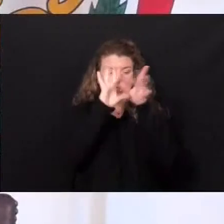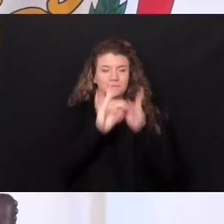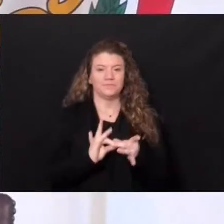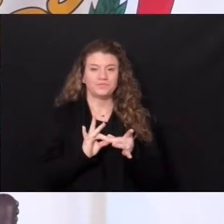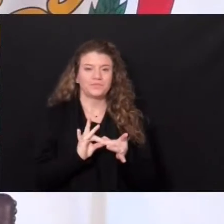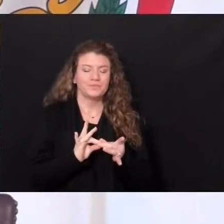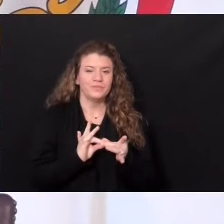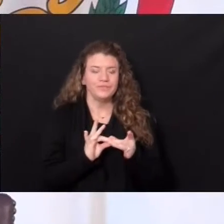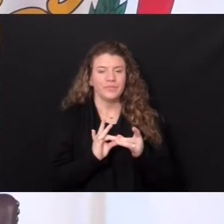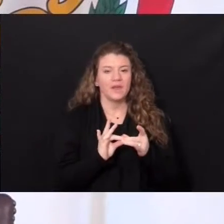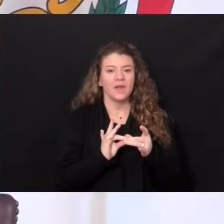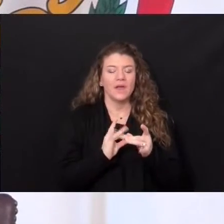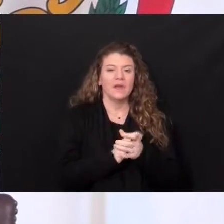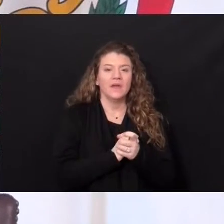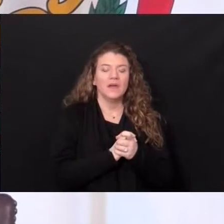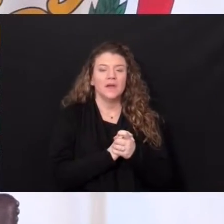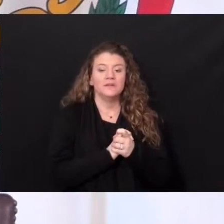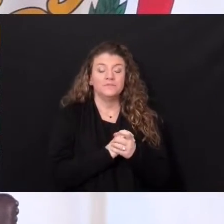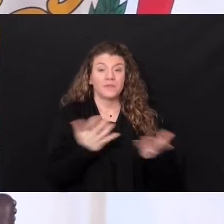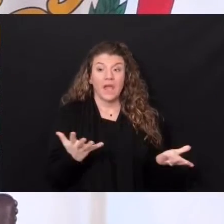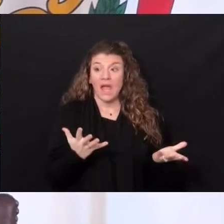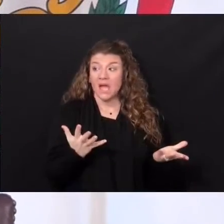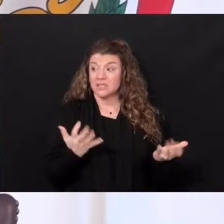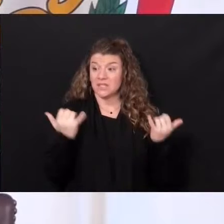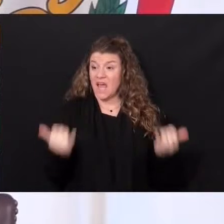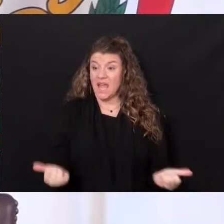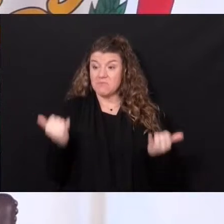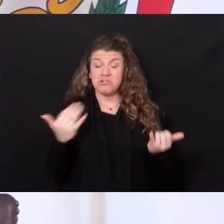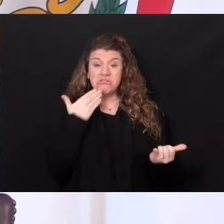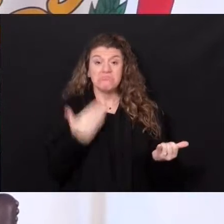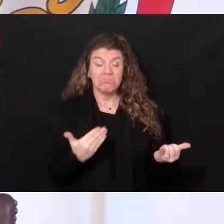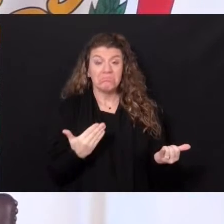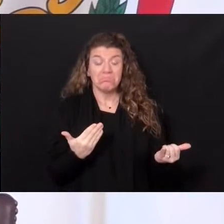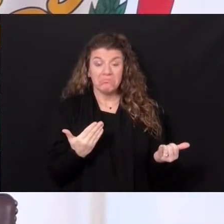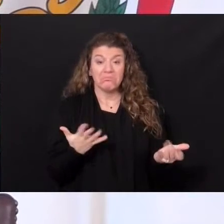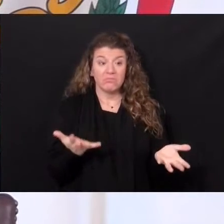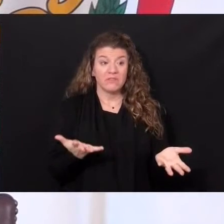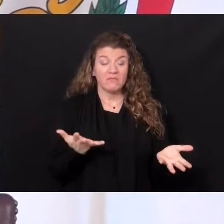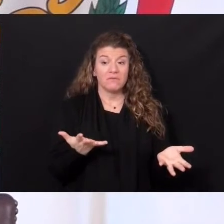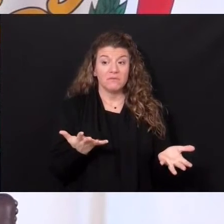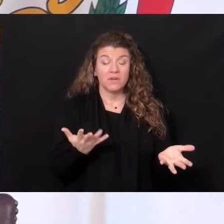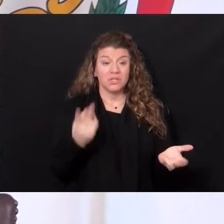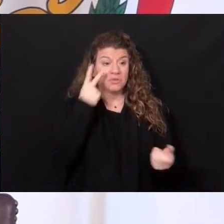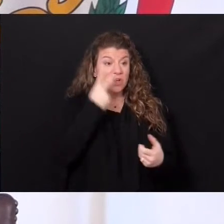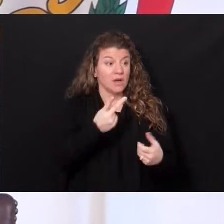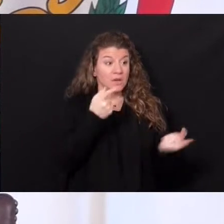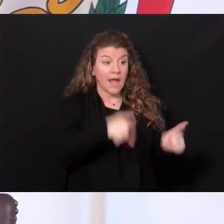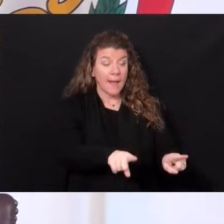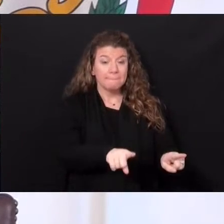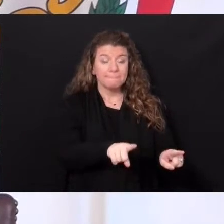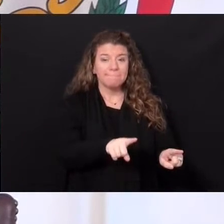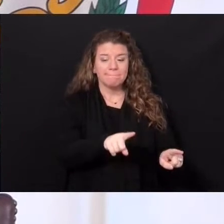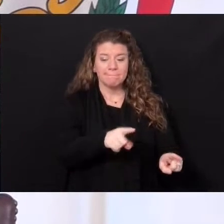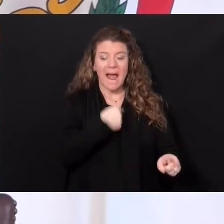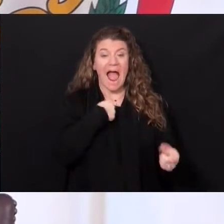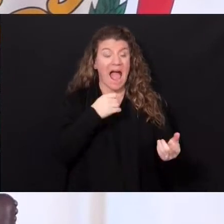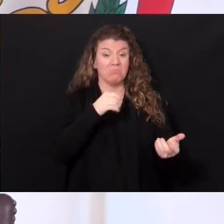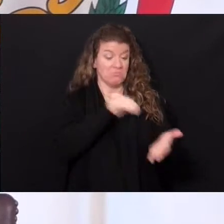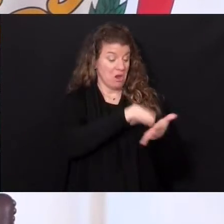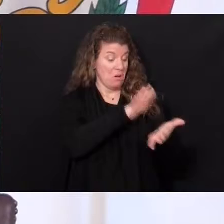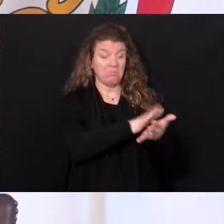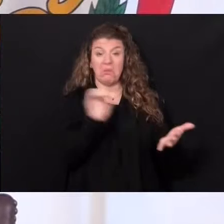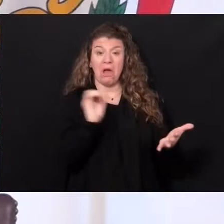Well, I'm pretty good today, you know, from the standpoint of I haven't made any notes, you